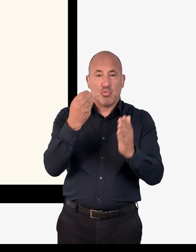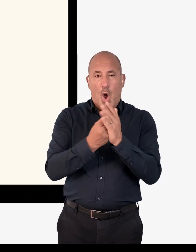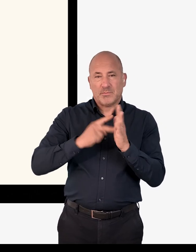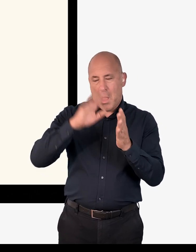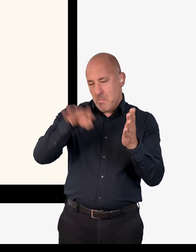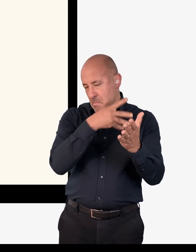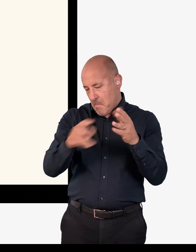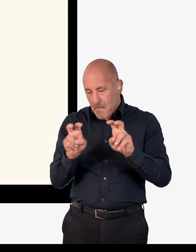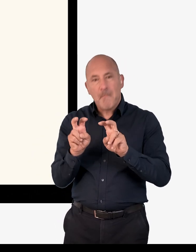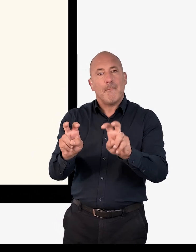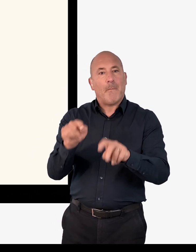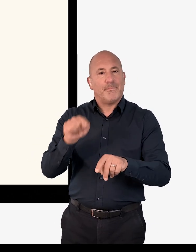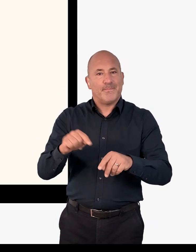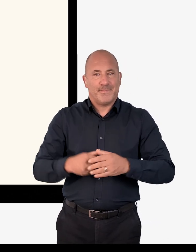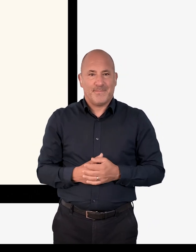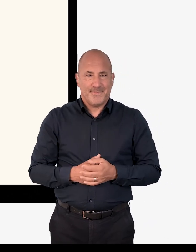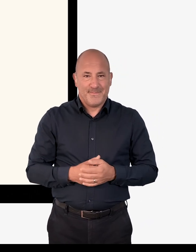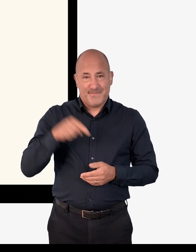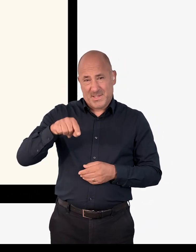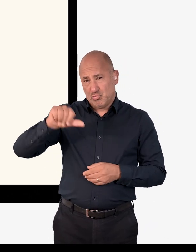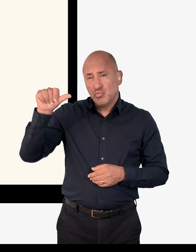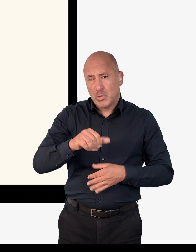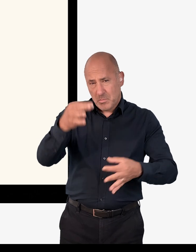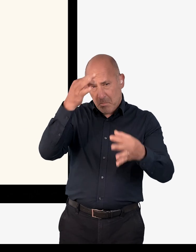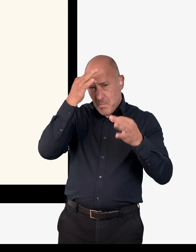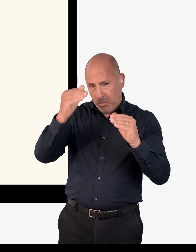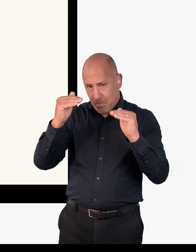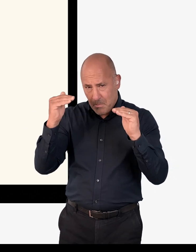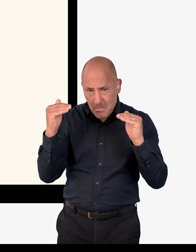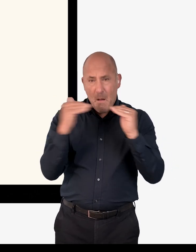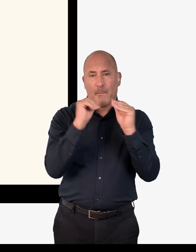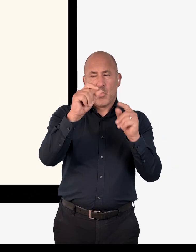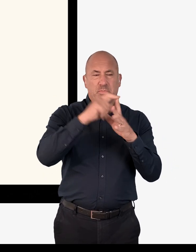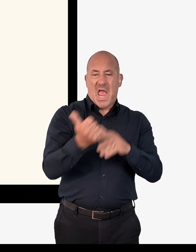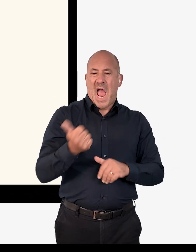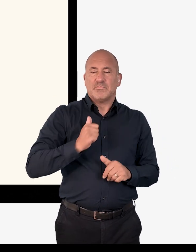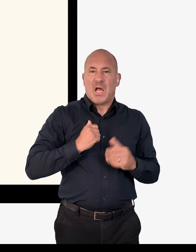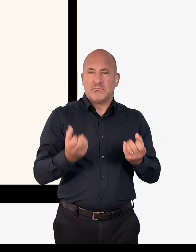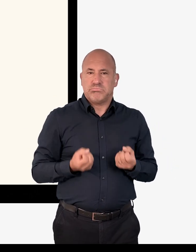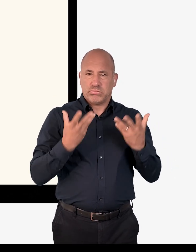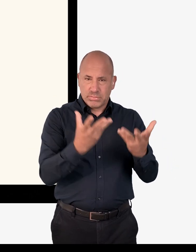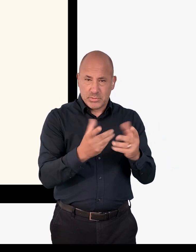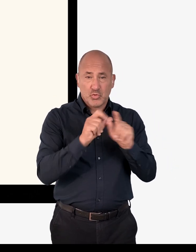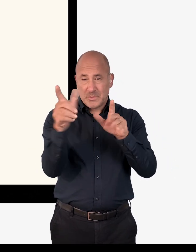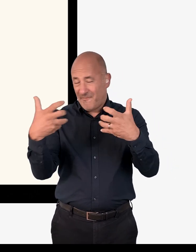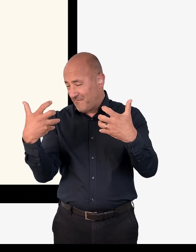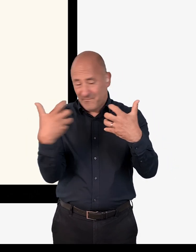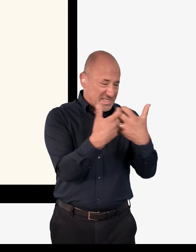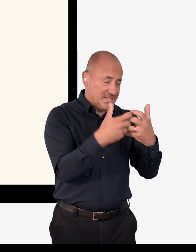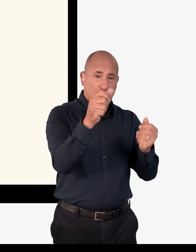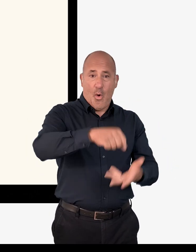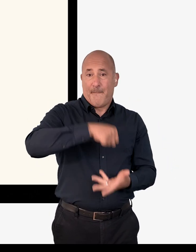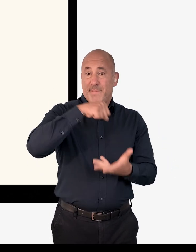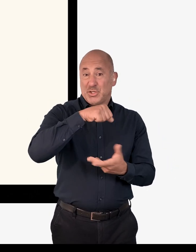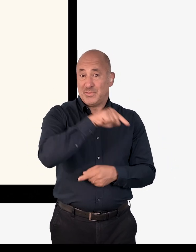costs, and the final cost plan. Your cost plan should be an accurate reflection of the expected costs for your